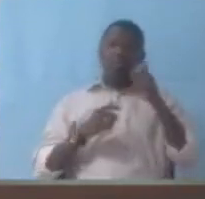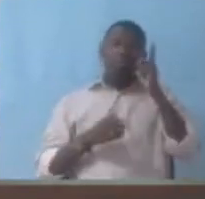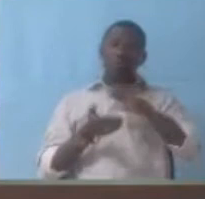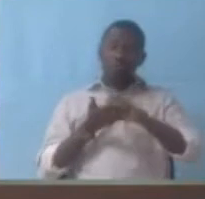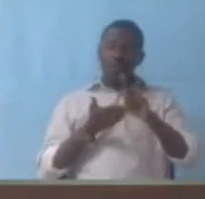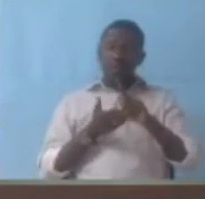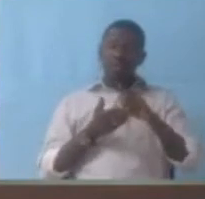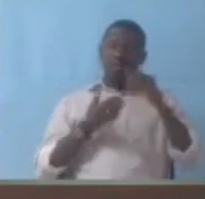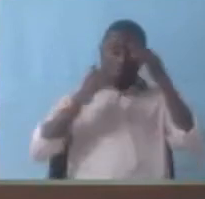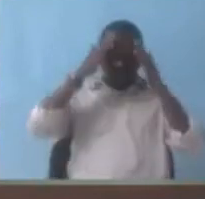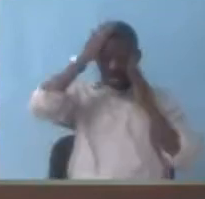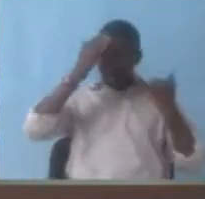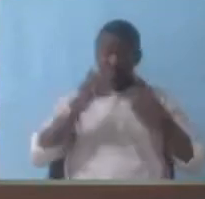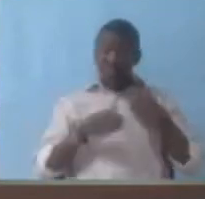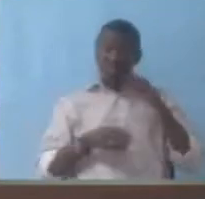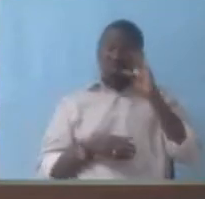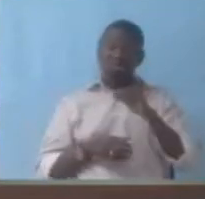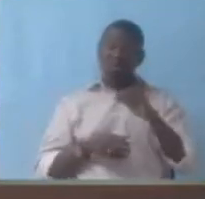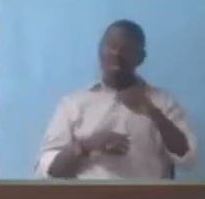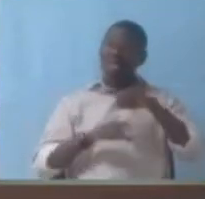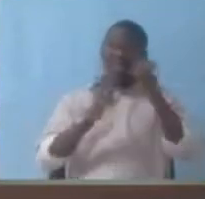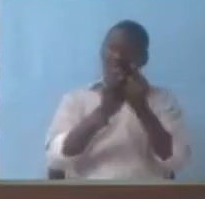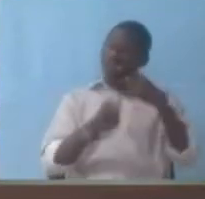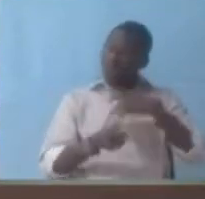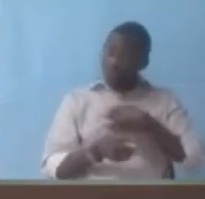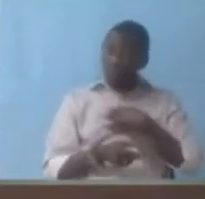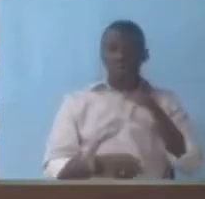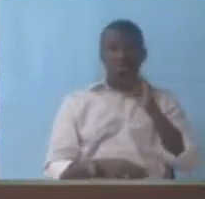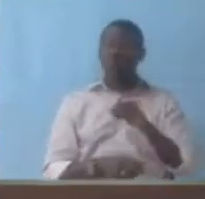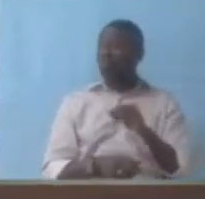doing exactly what they wanted. And